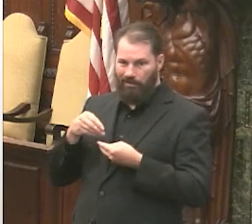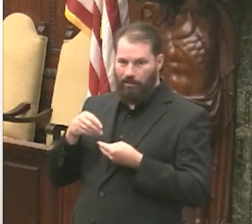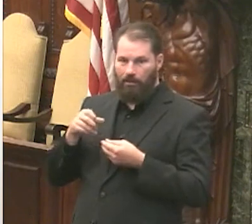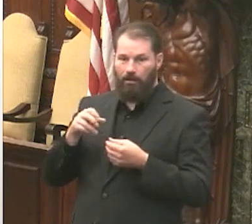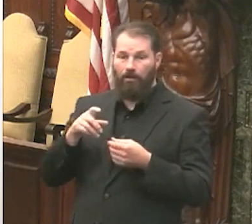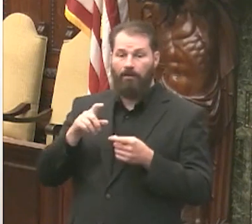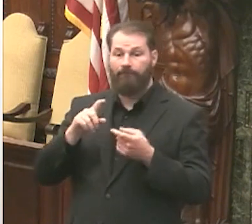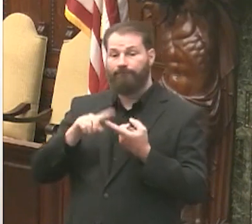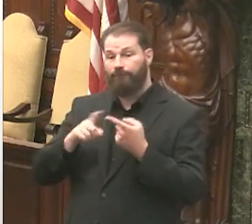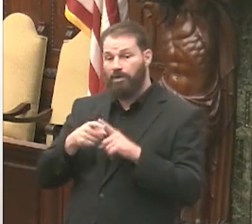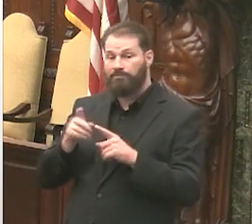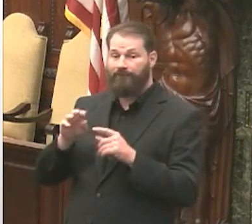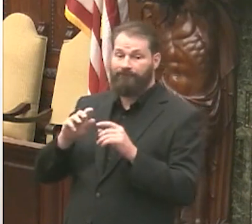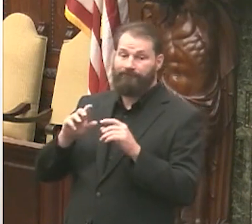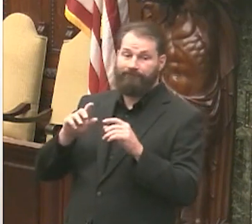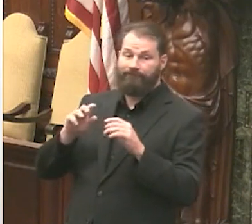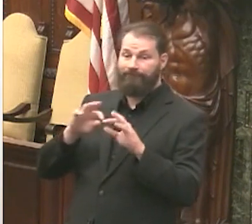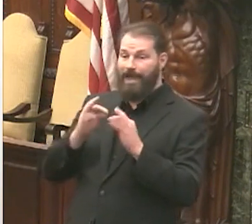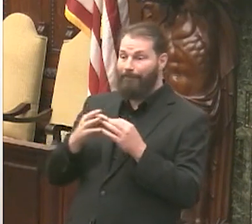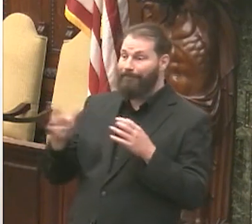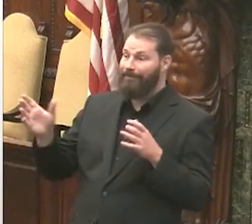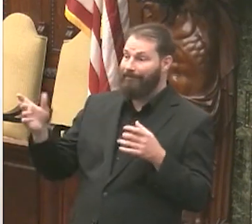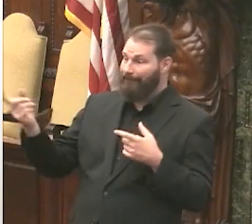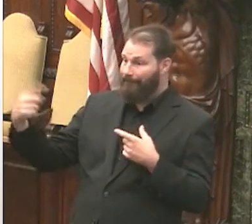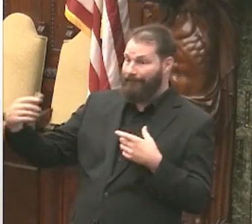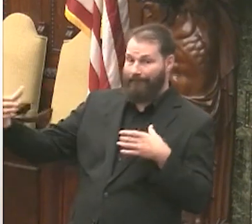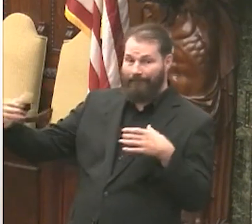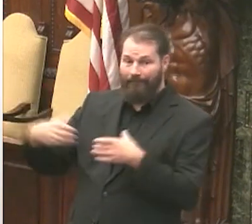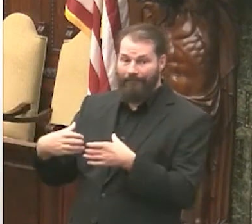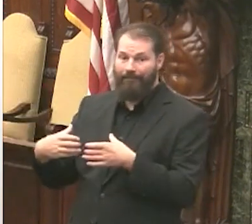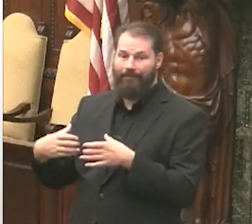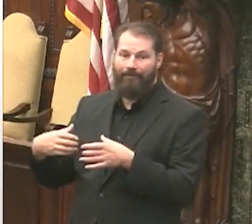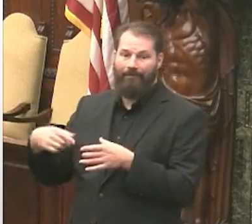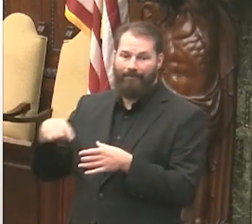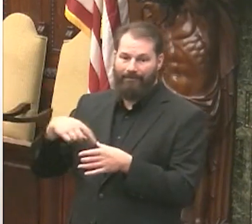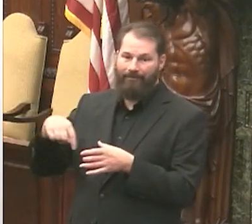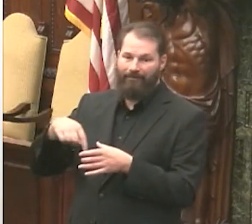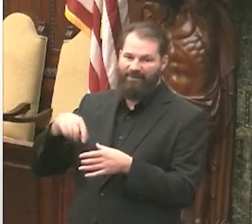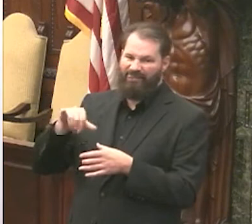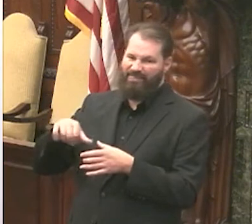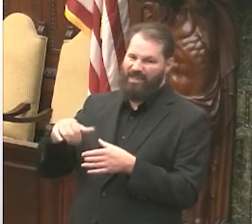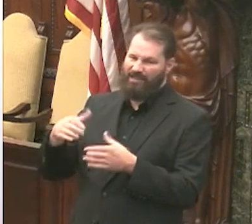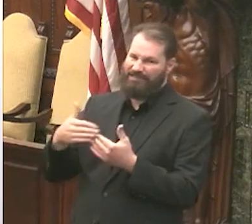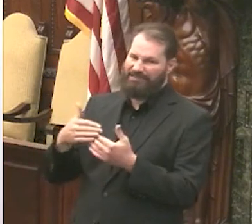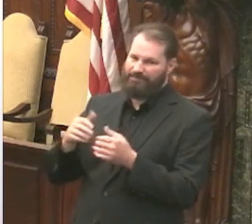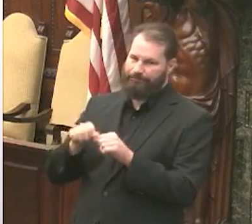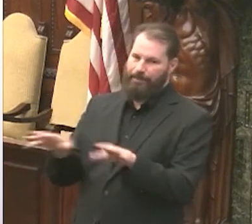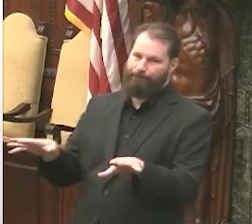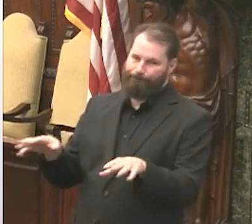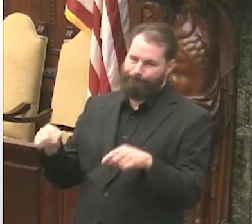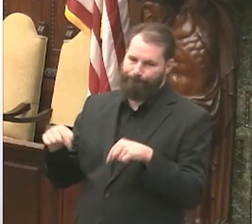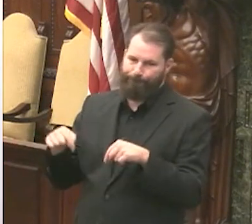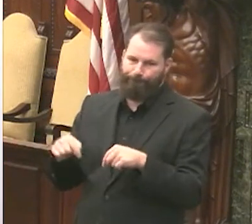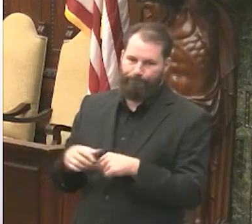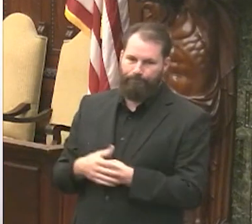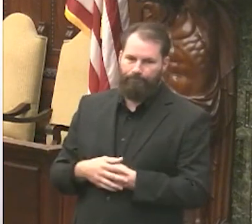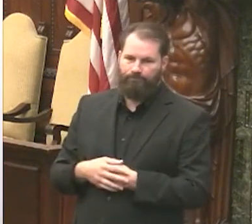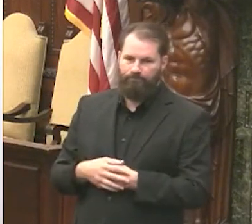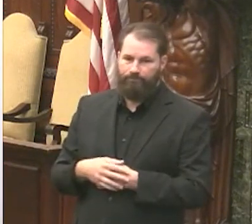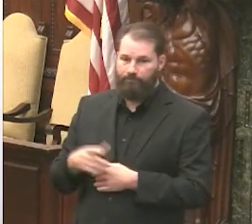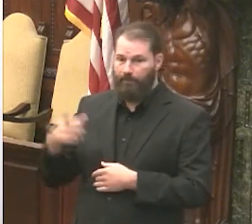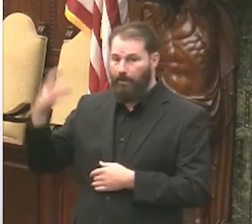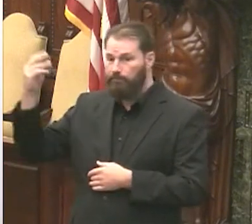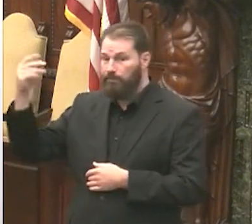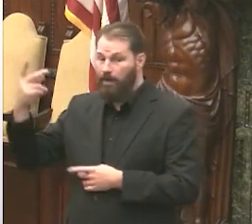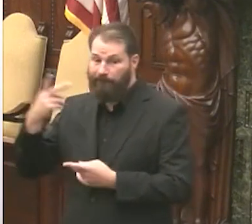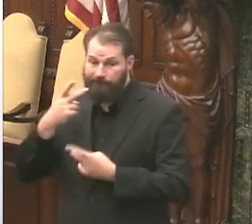social gatherings. So I try to emphasize that in previous press conferences, that when you have your uncle visit, or you're visiting your